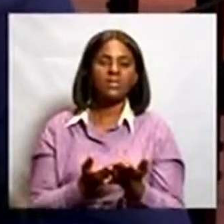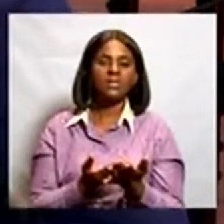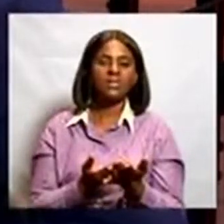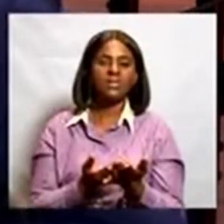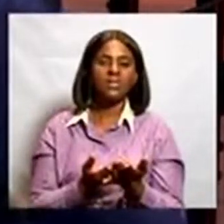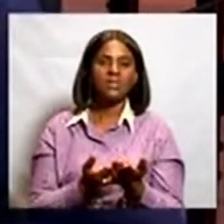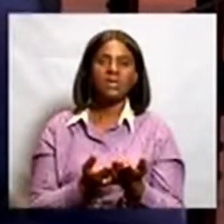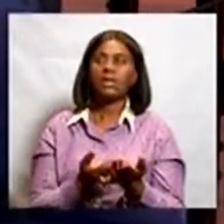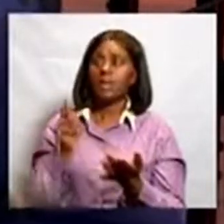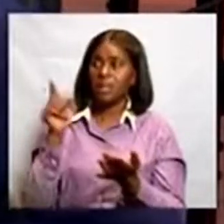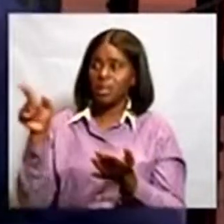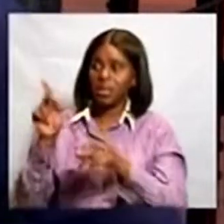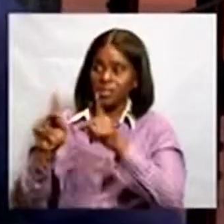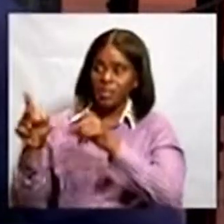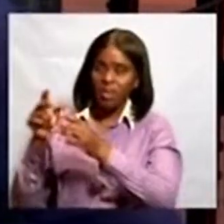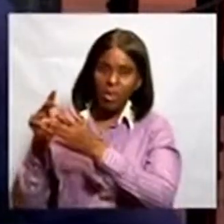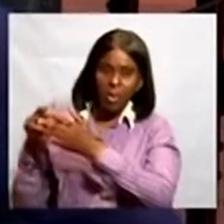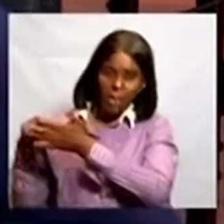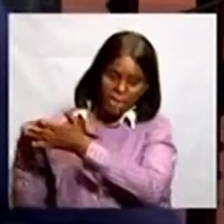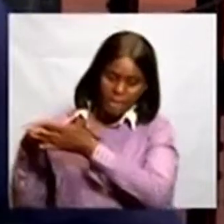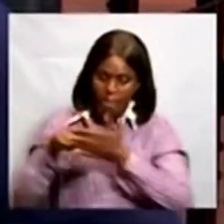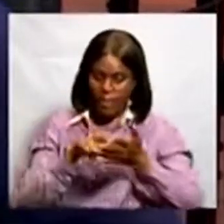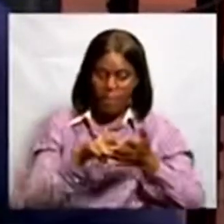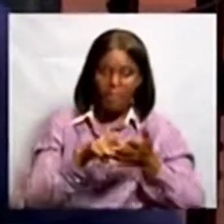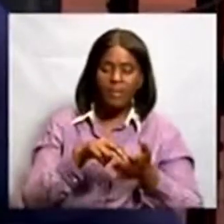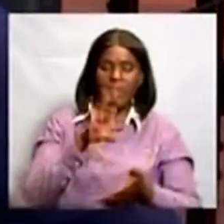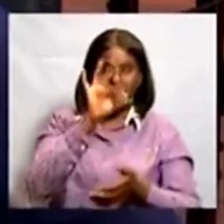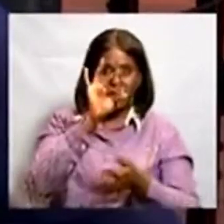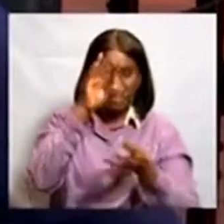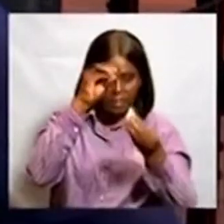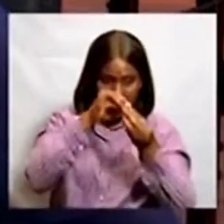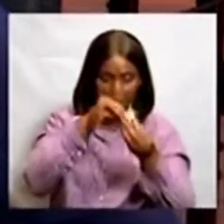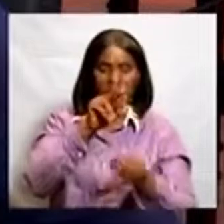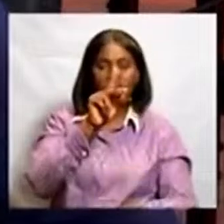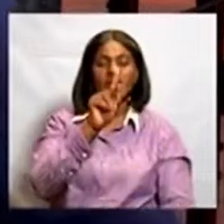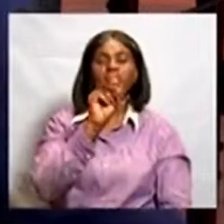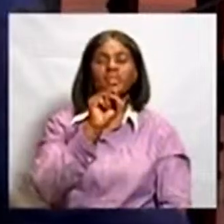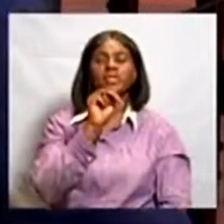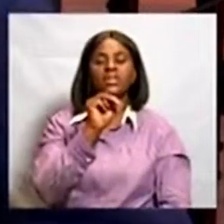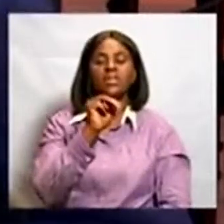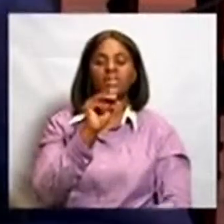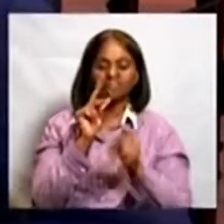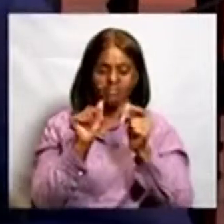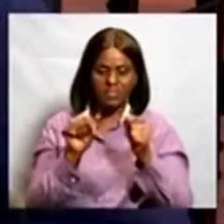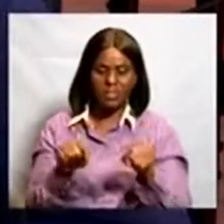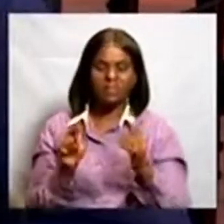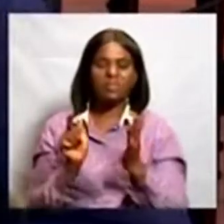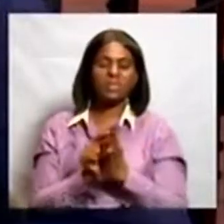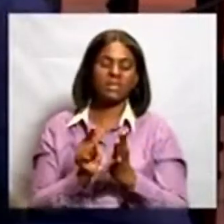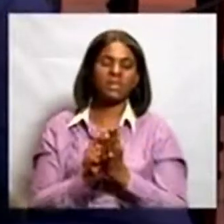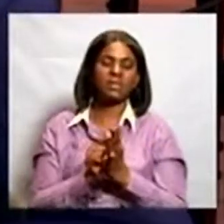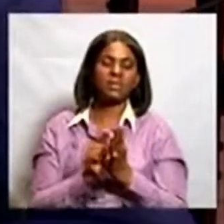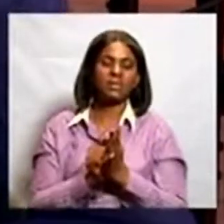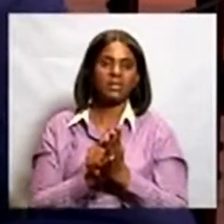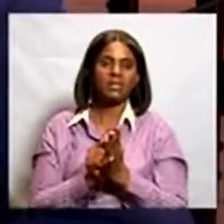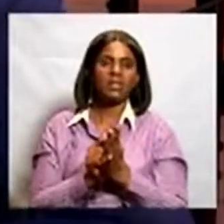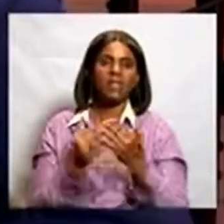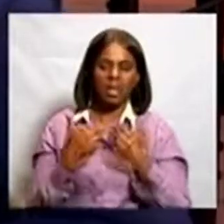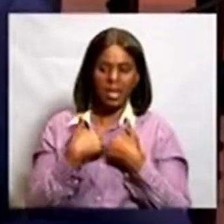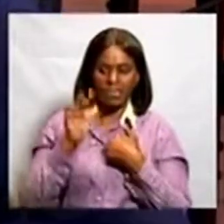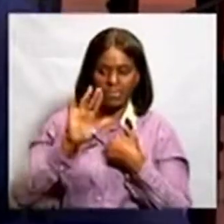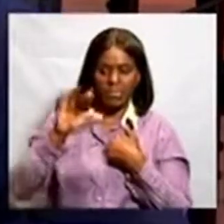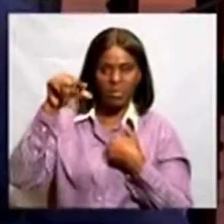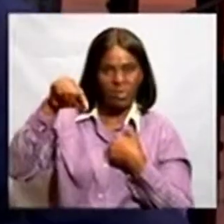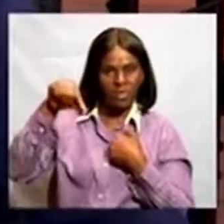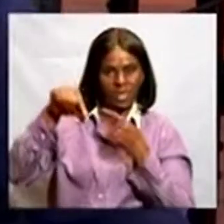They have to travel 900 plus kilometers to Lusaka to have the